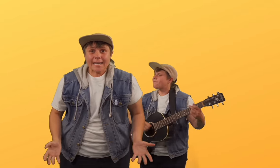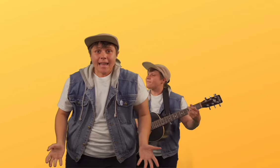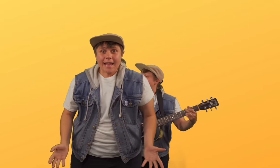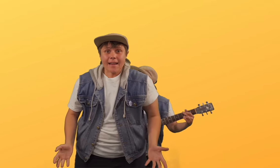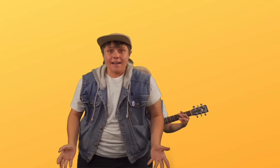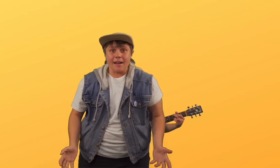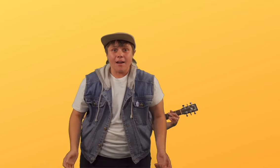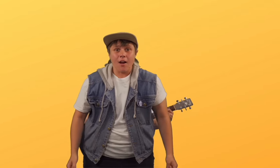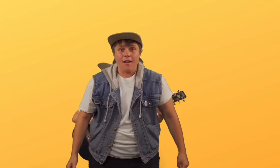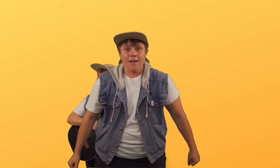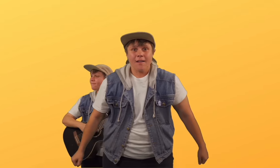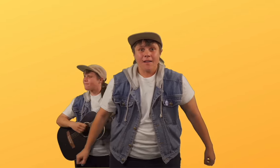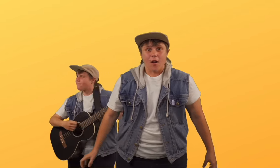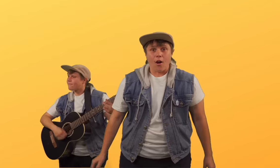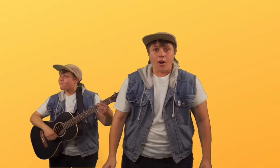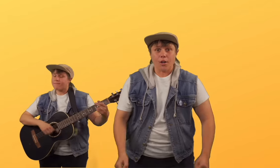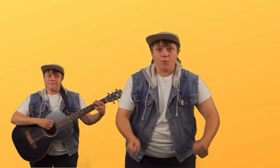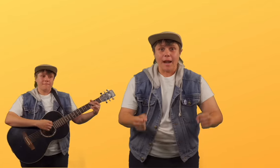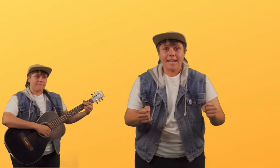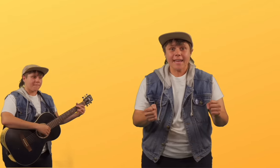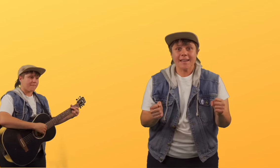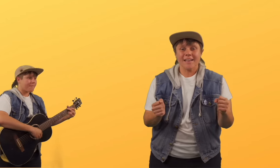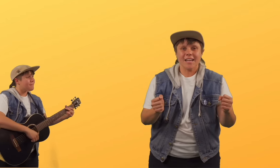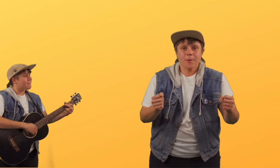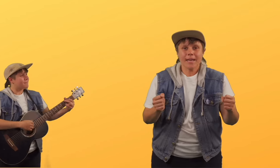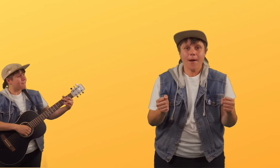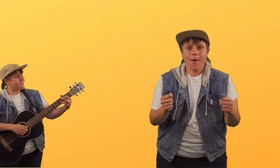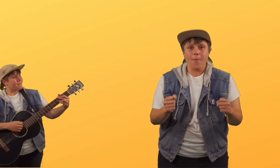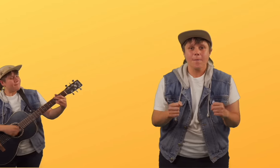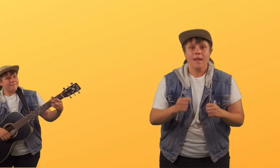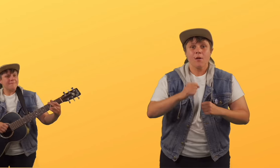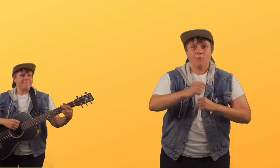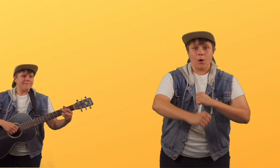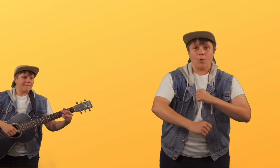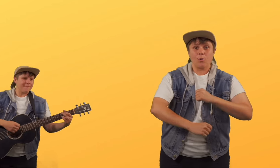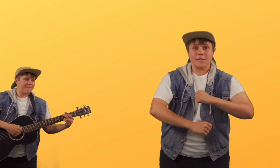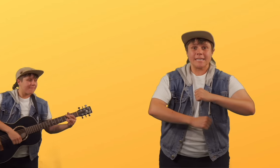do it again. Are you ready? Here we go.